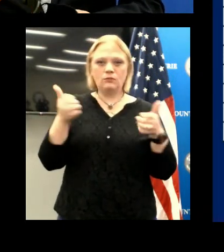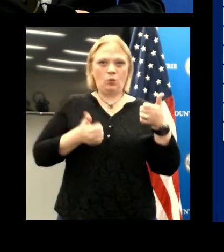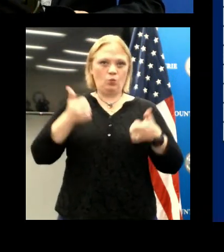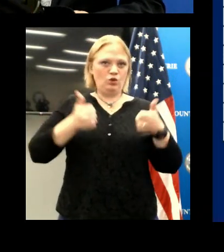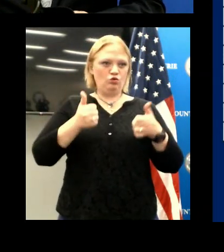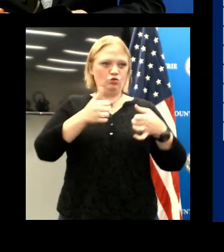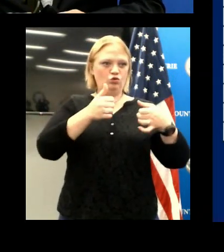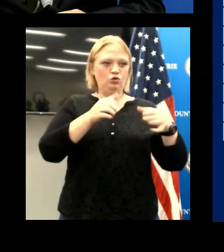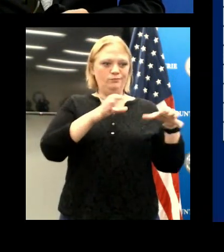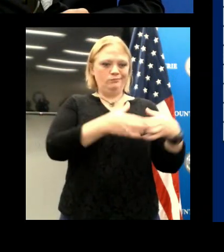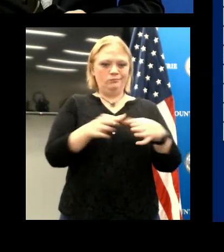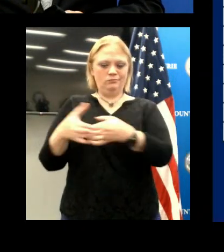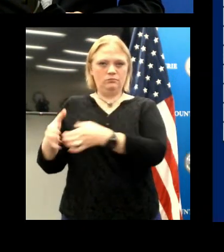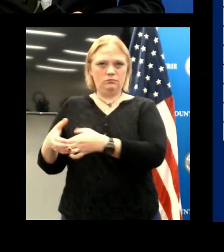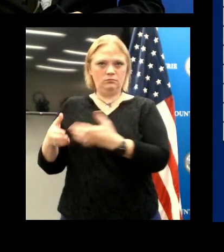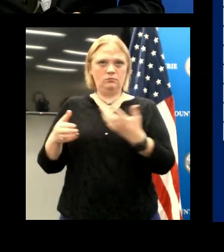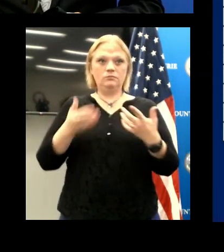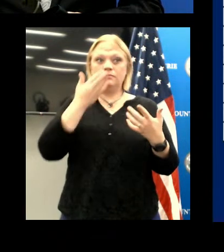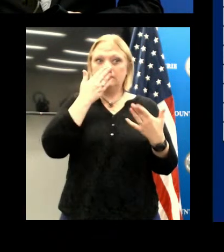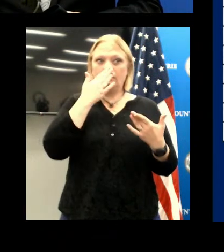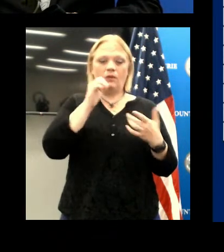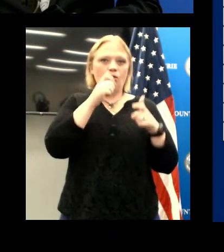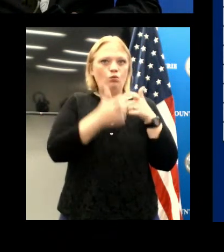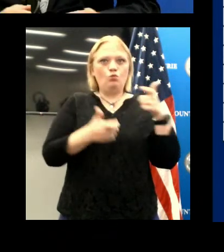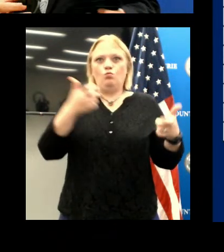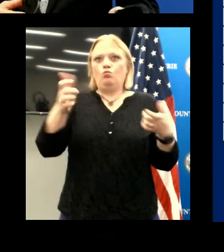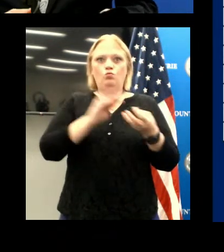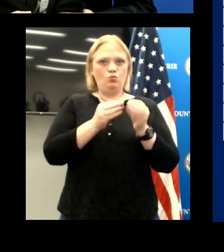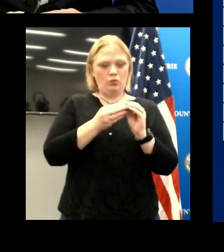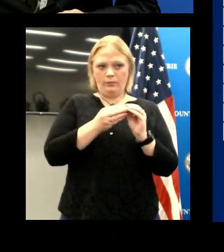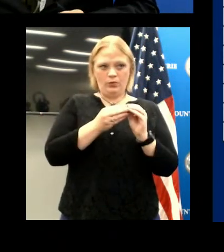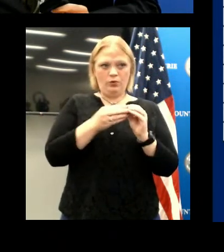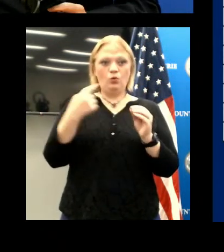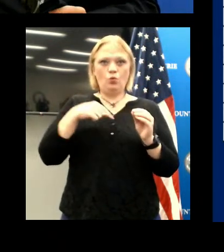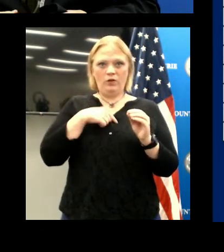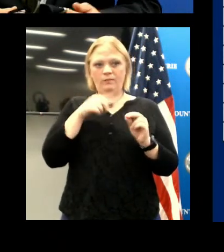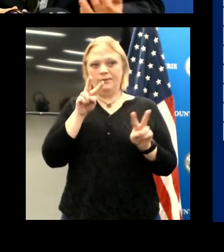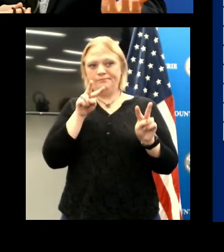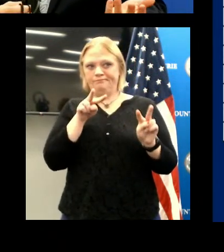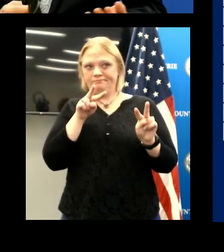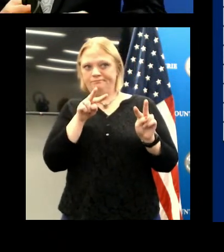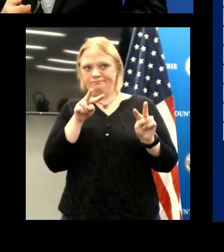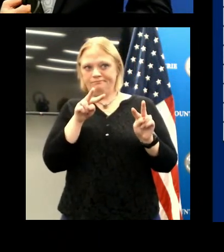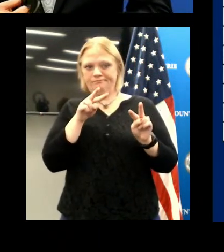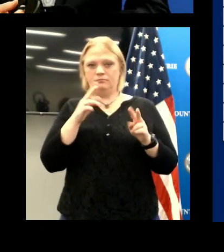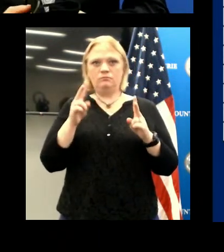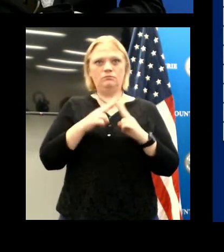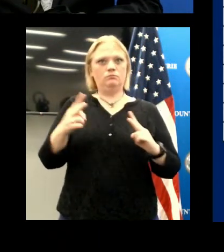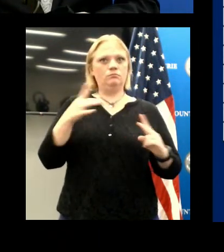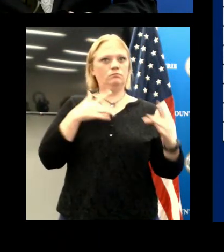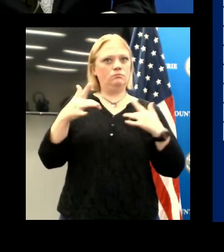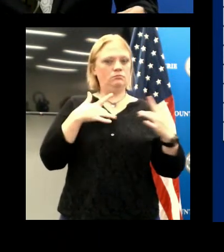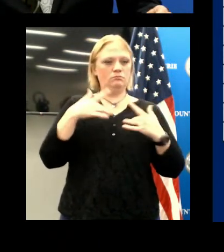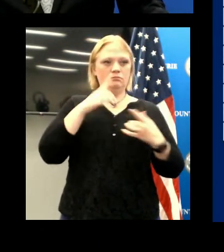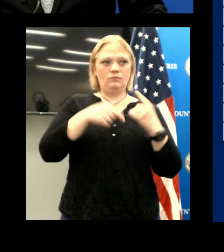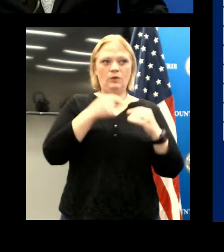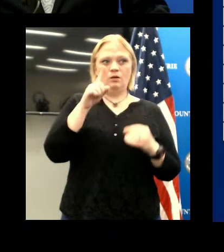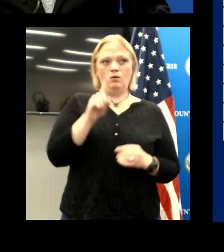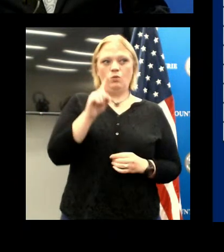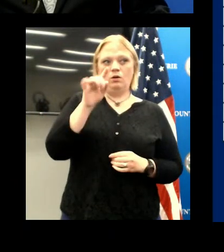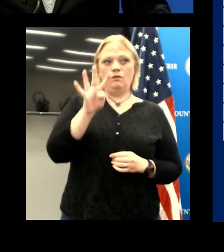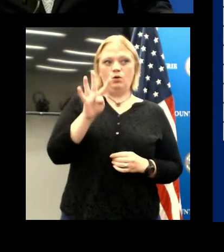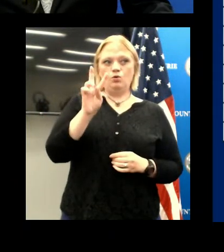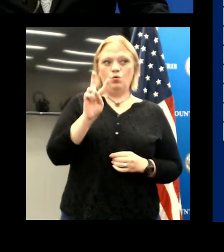Thankfully, we have not had huge numbers like we've seen in other places. We have been monitoring. We were very concerned about the 14213